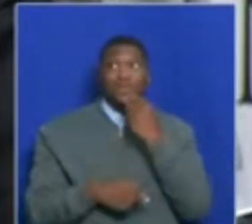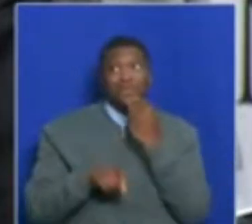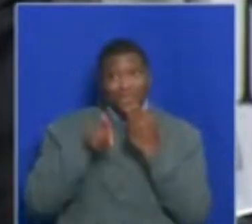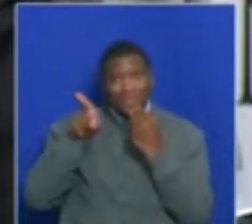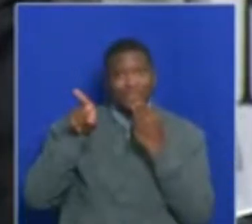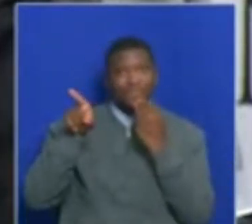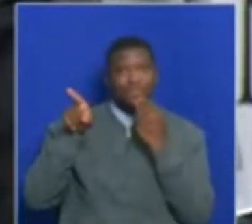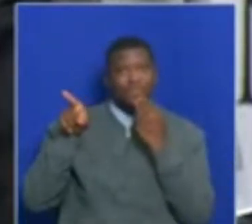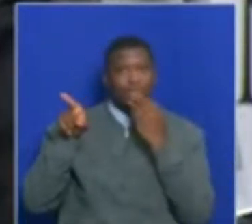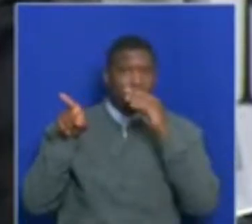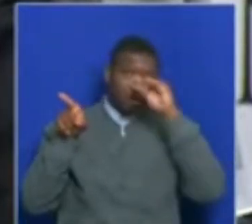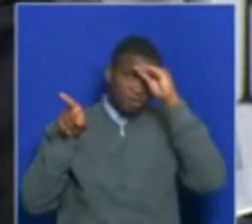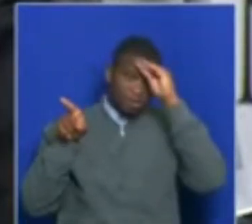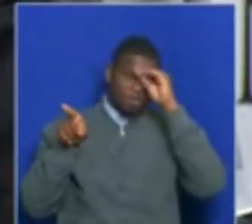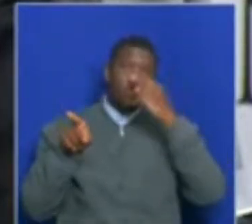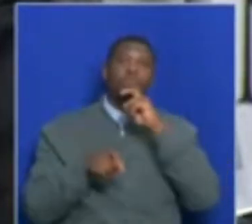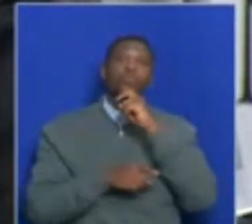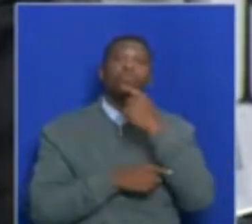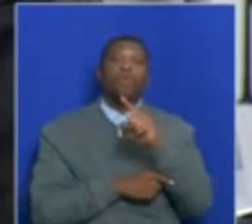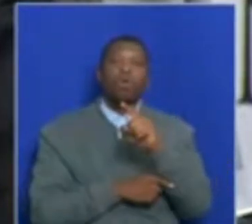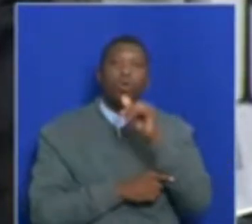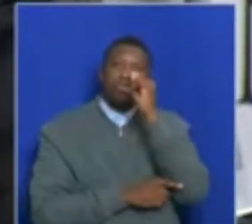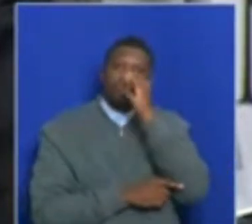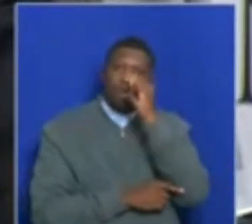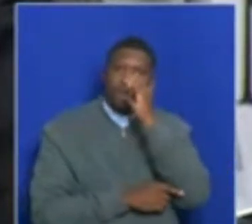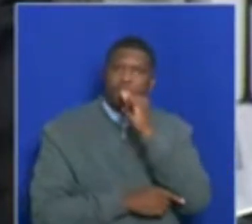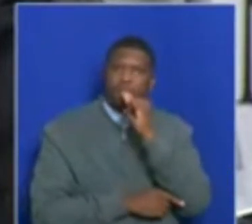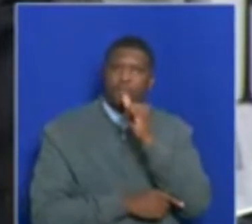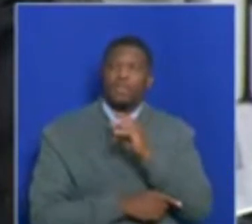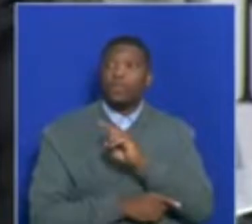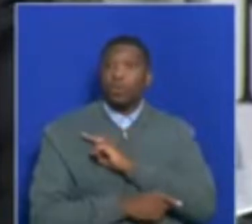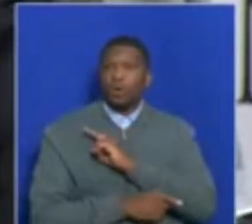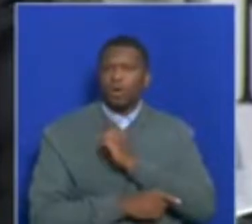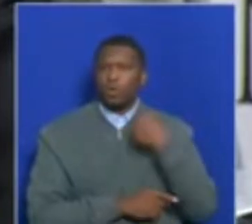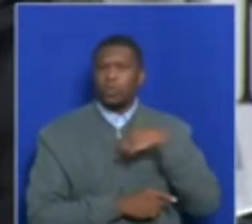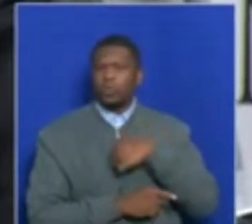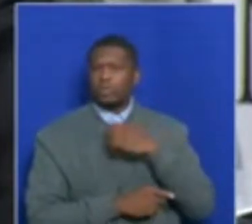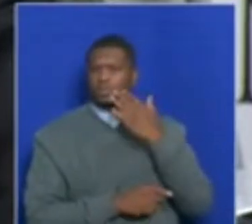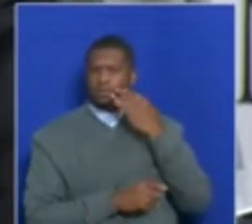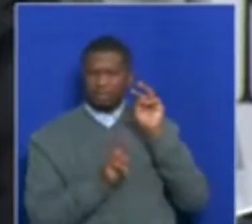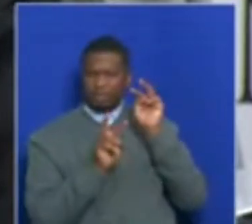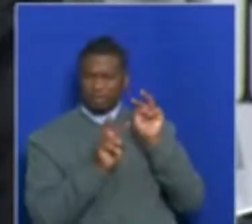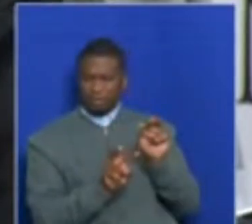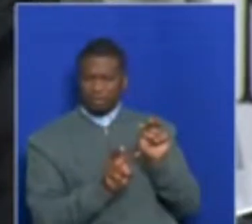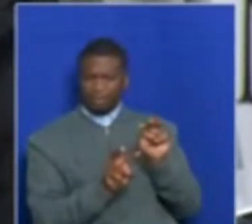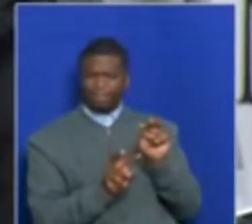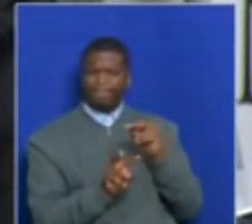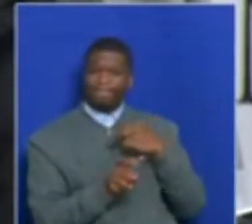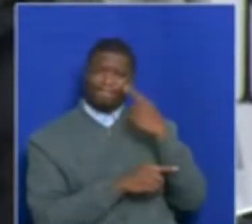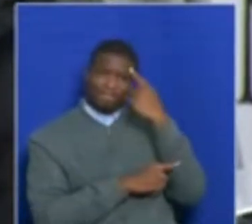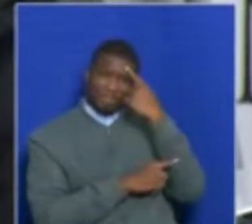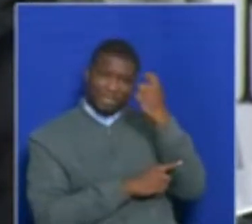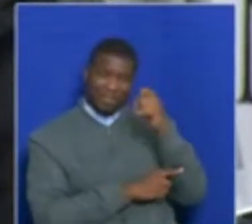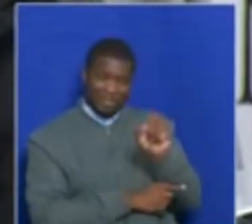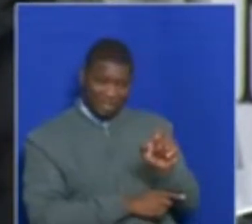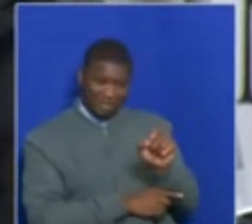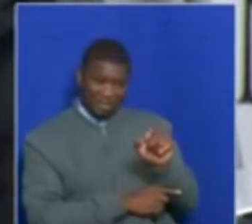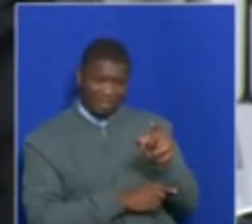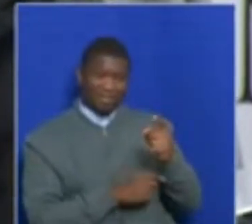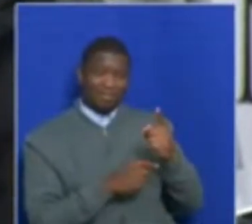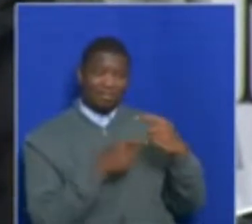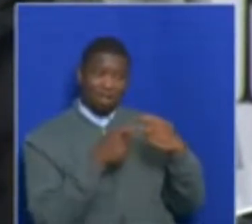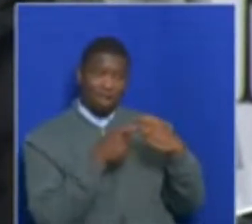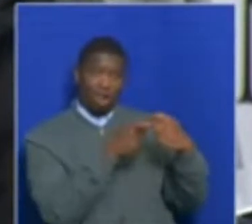crime, because we believe that the tow truck industry, the tow trucks are used for